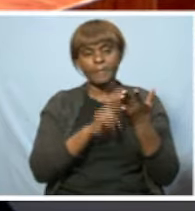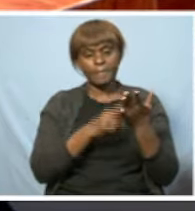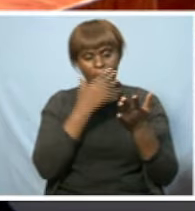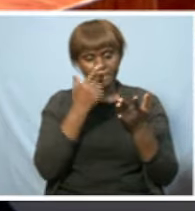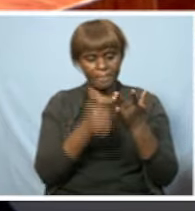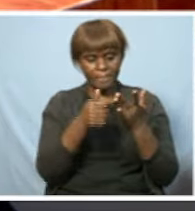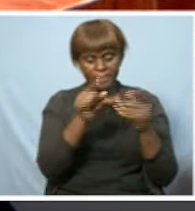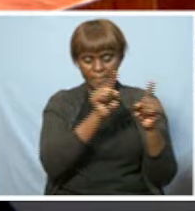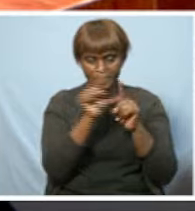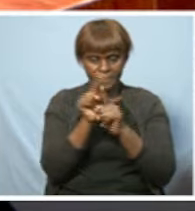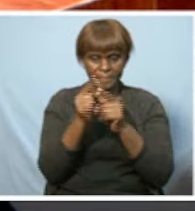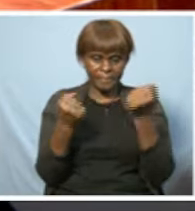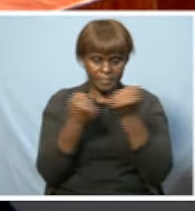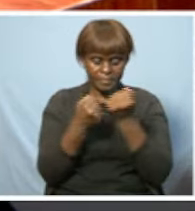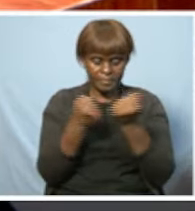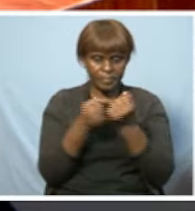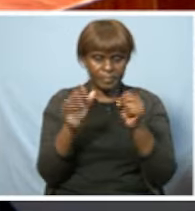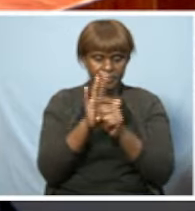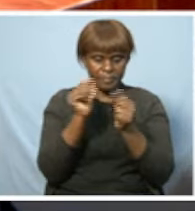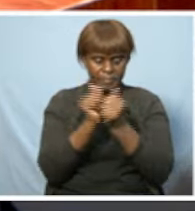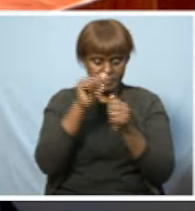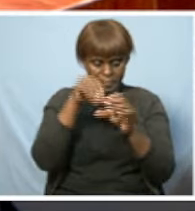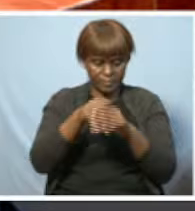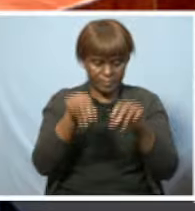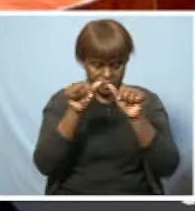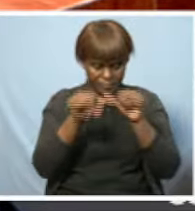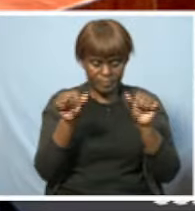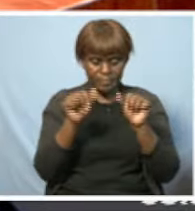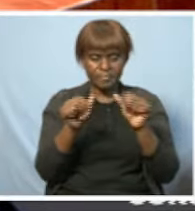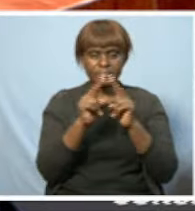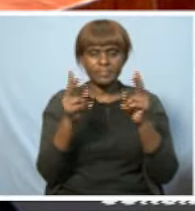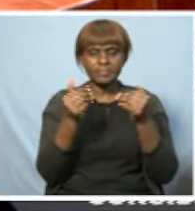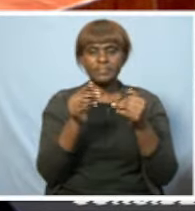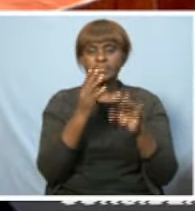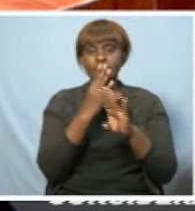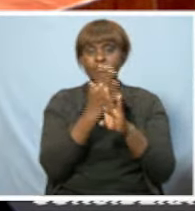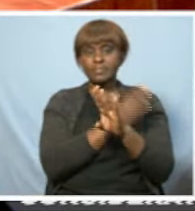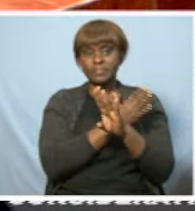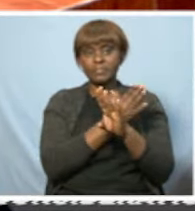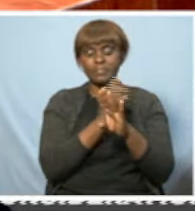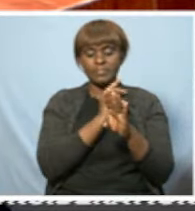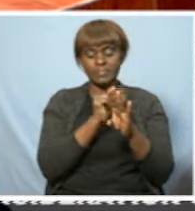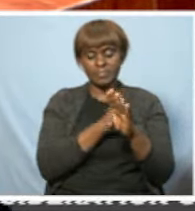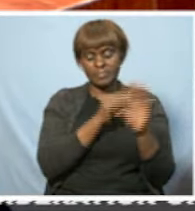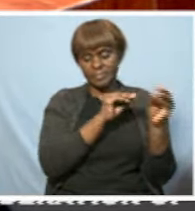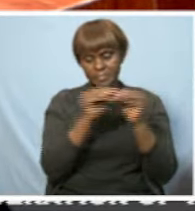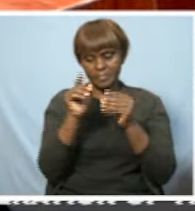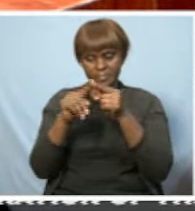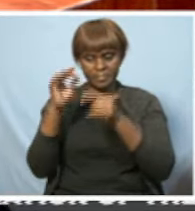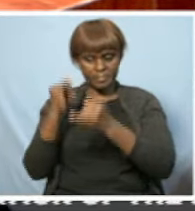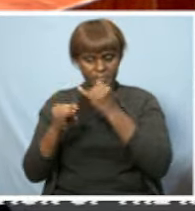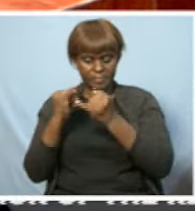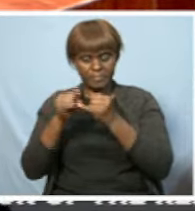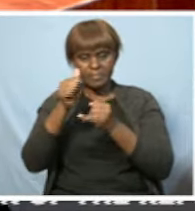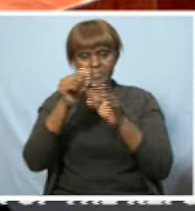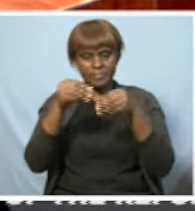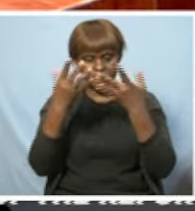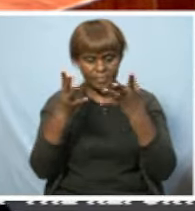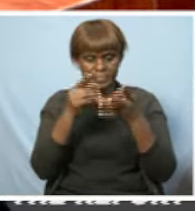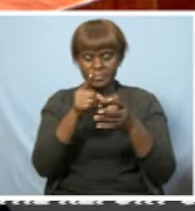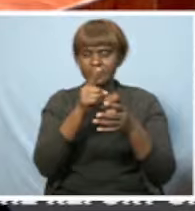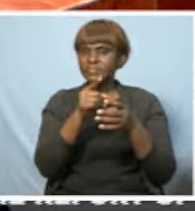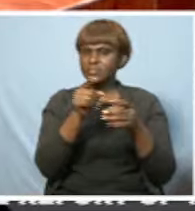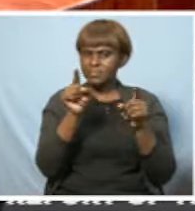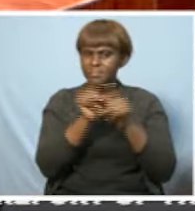to also be supported by the internal audit. So maybe before we go to the conclusion, do you give latitude to